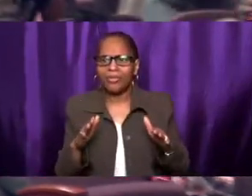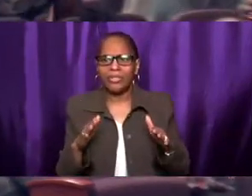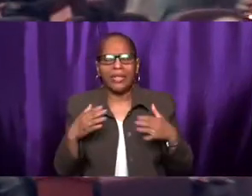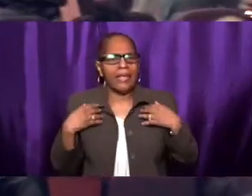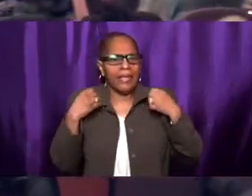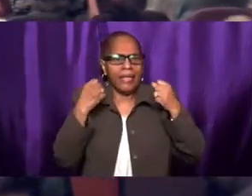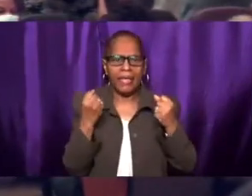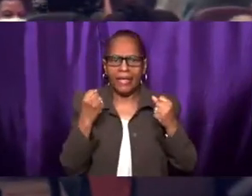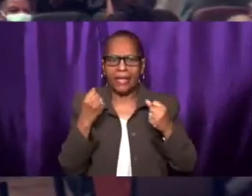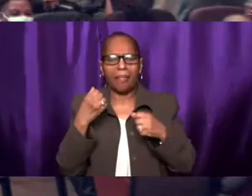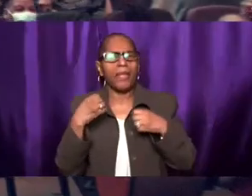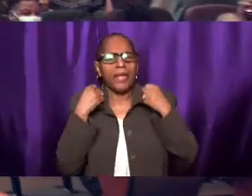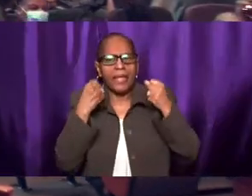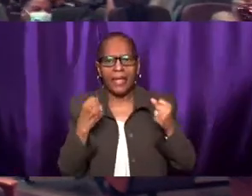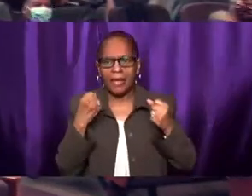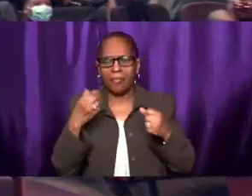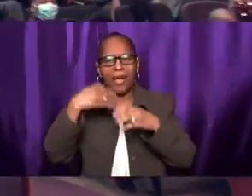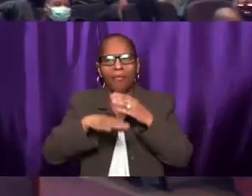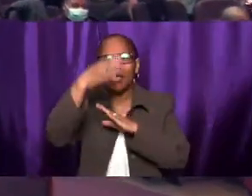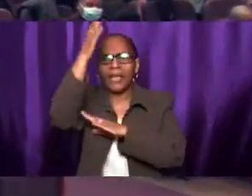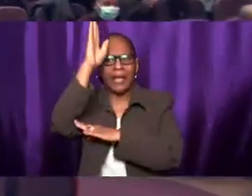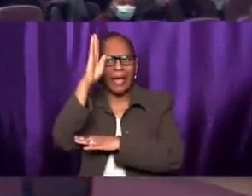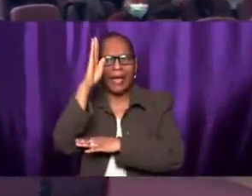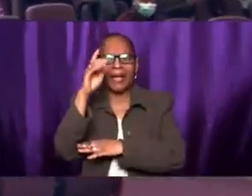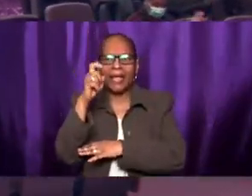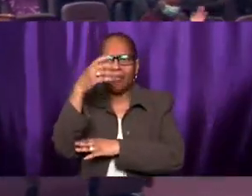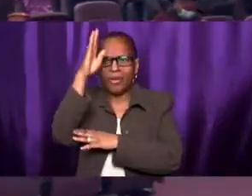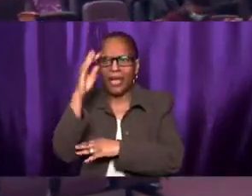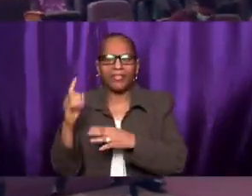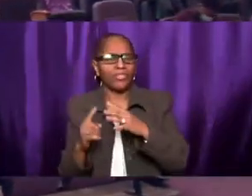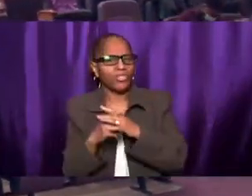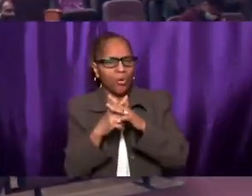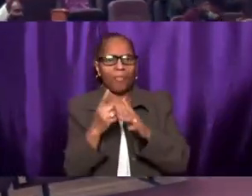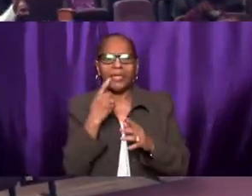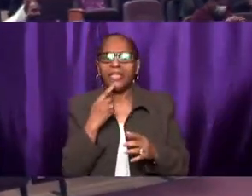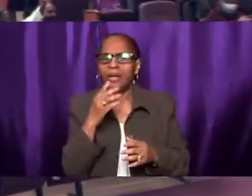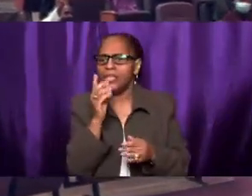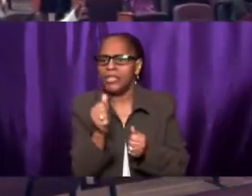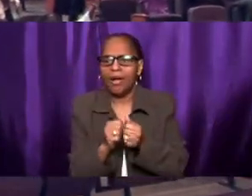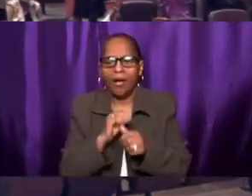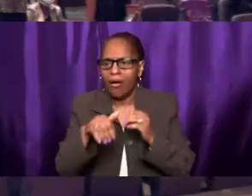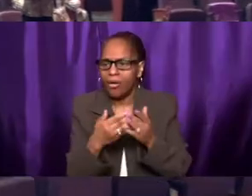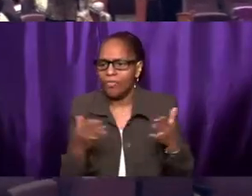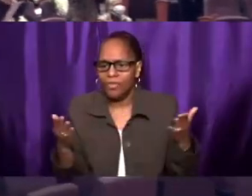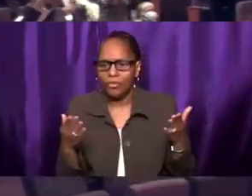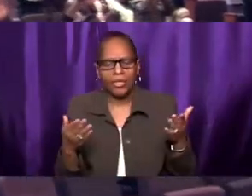of God to come up in the house. I need for God to come and run up and down every rope.